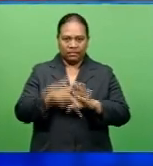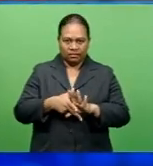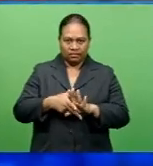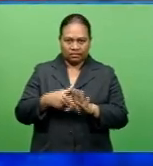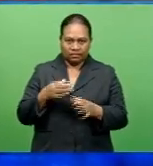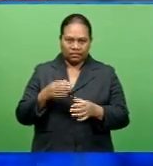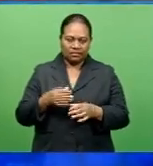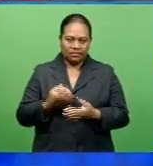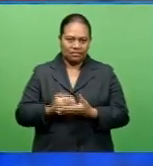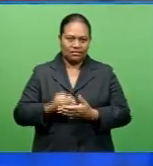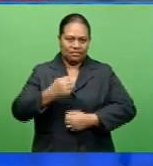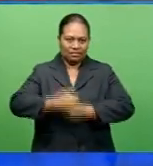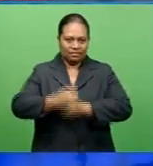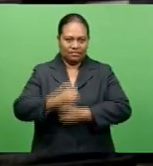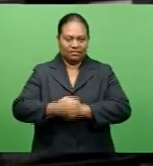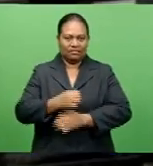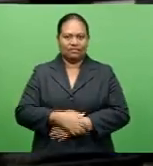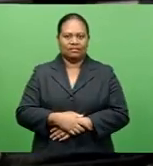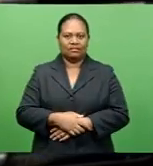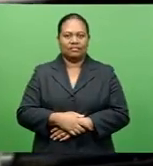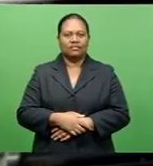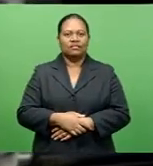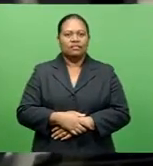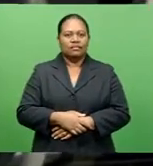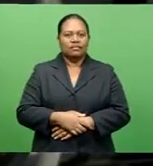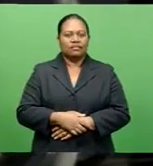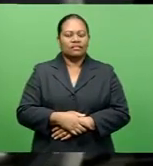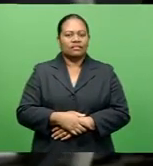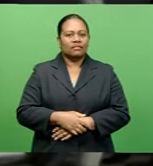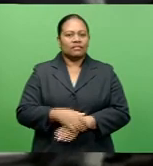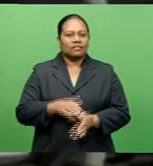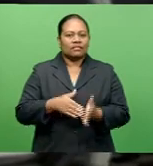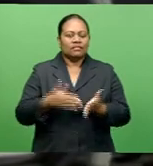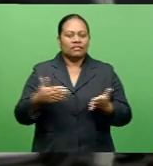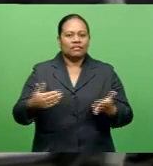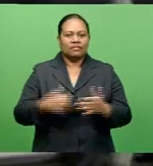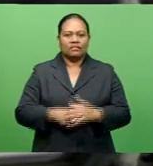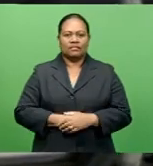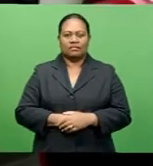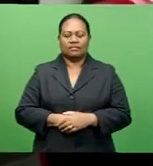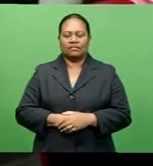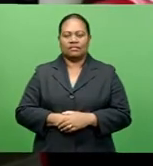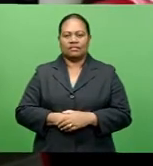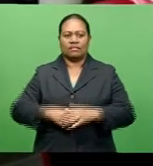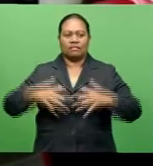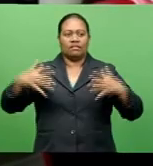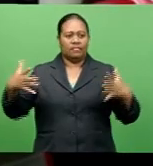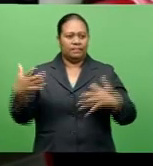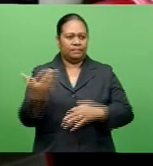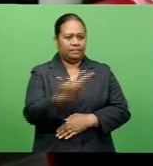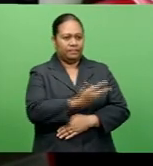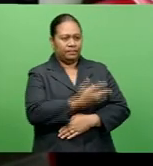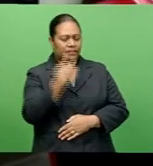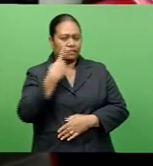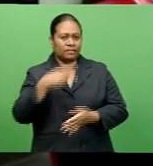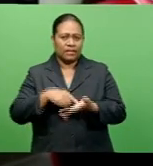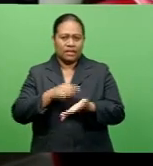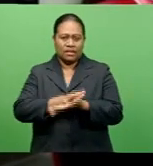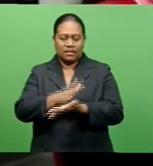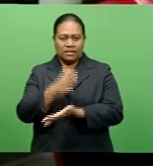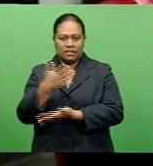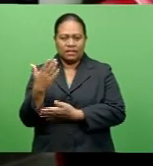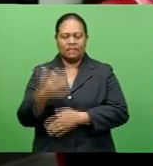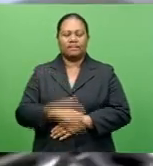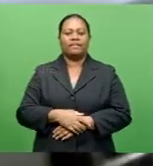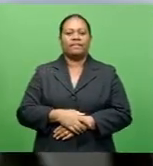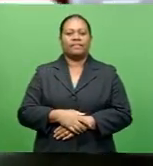and diesel engines. In a dramatic shift, the largest U.S. automaker Thursday set an ambitious